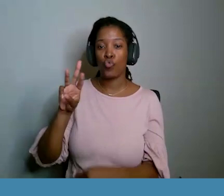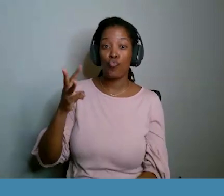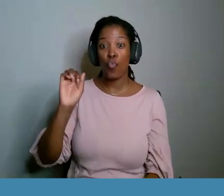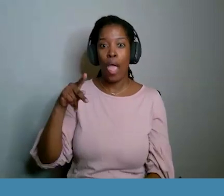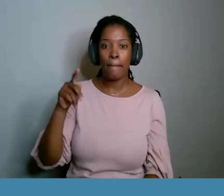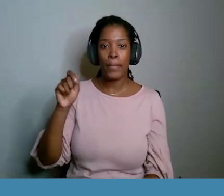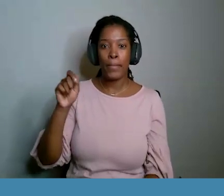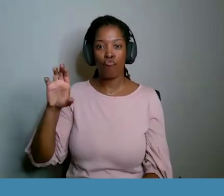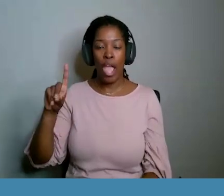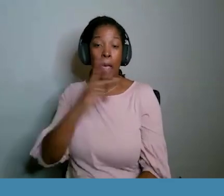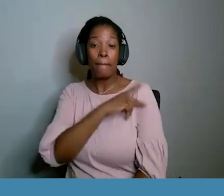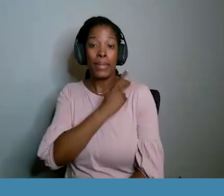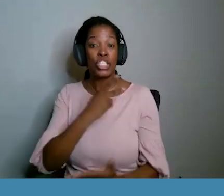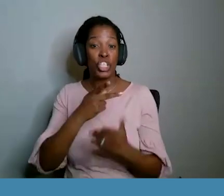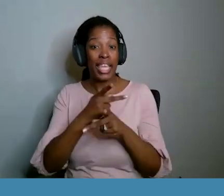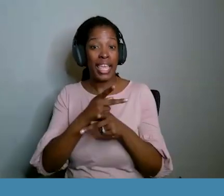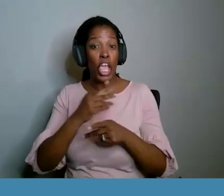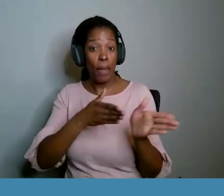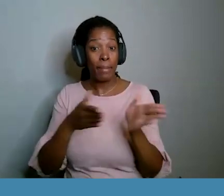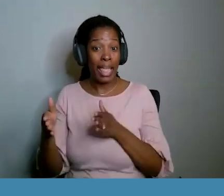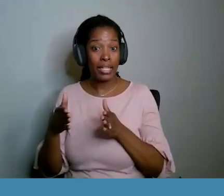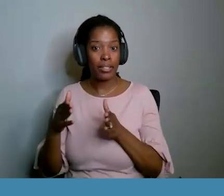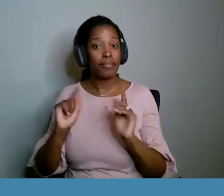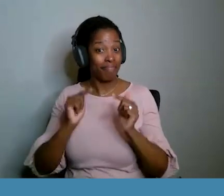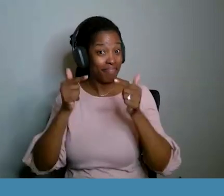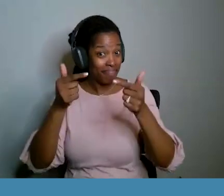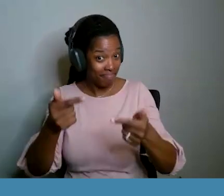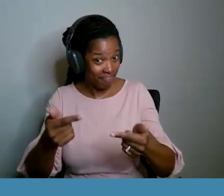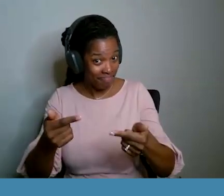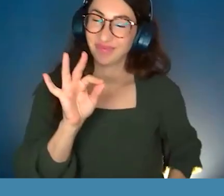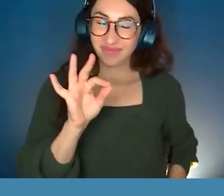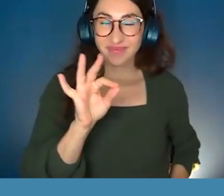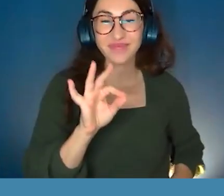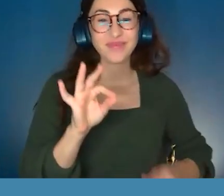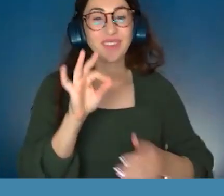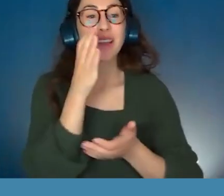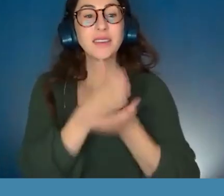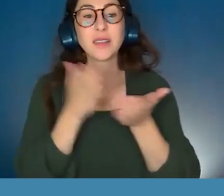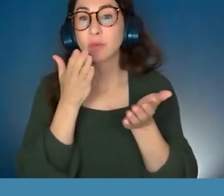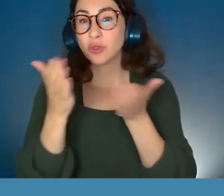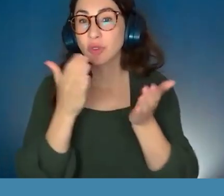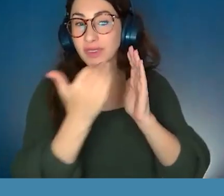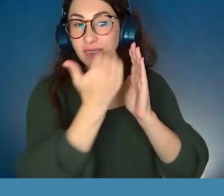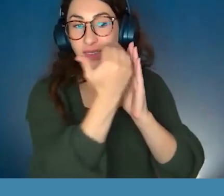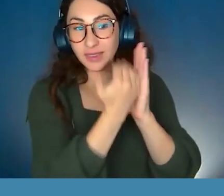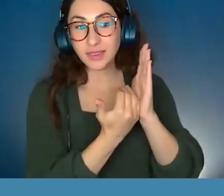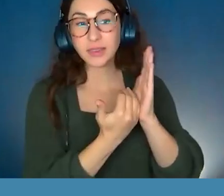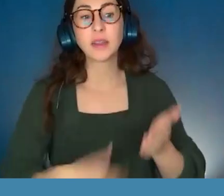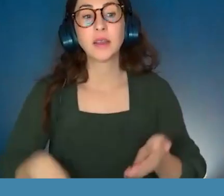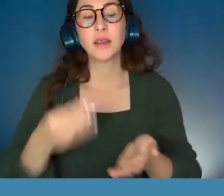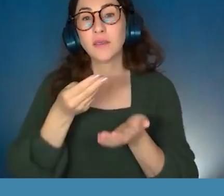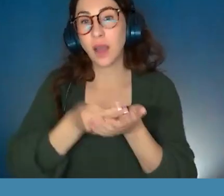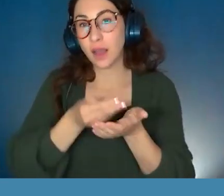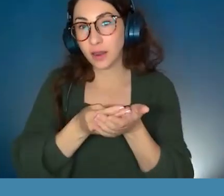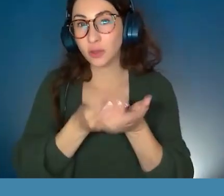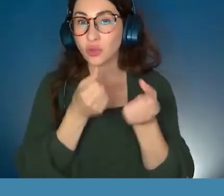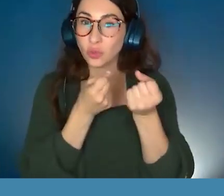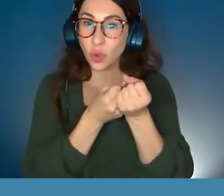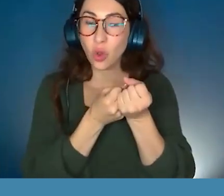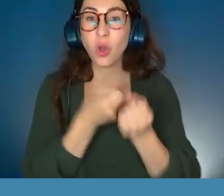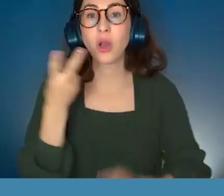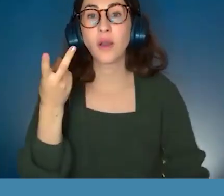plans. So some of the services that they provide, I have a list here, but they include things like financial supports,